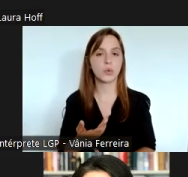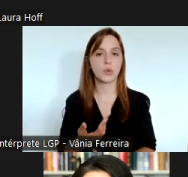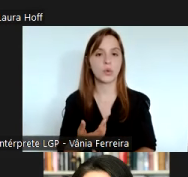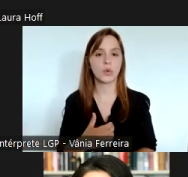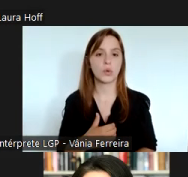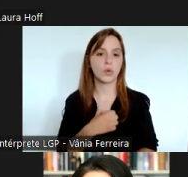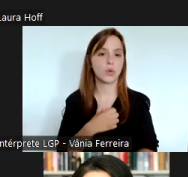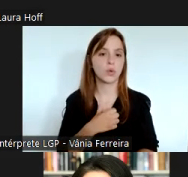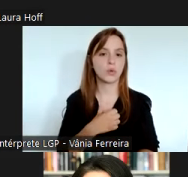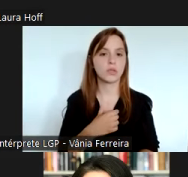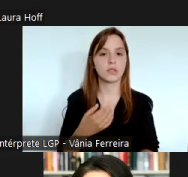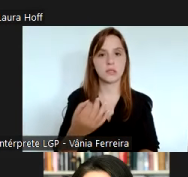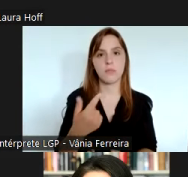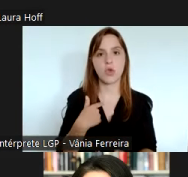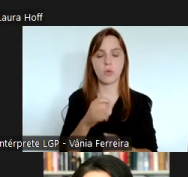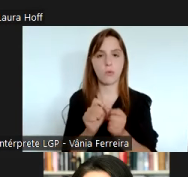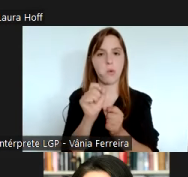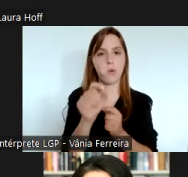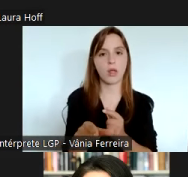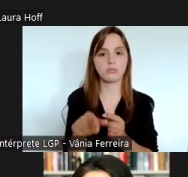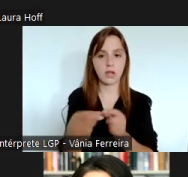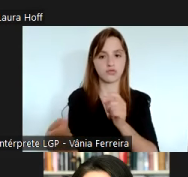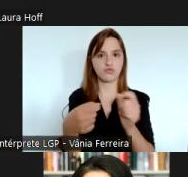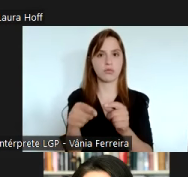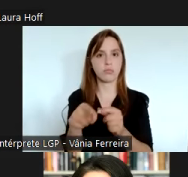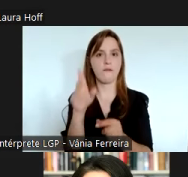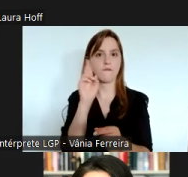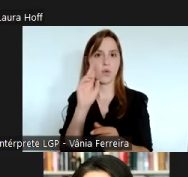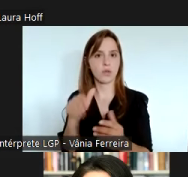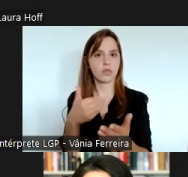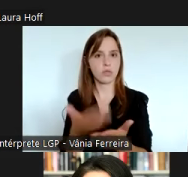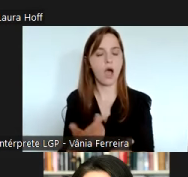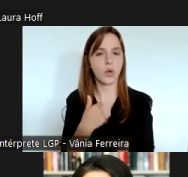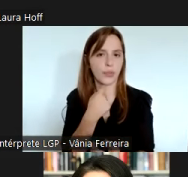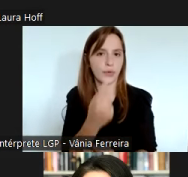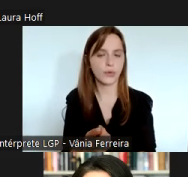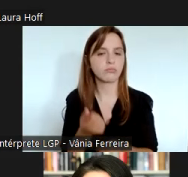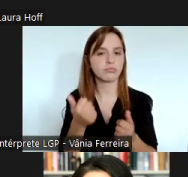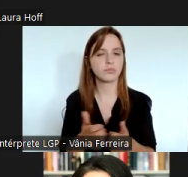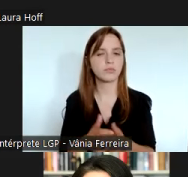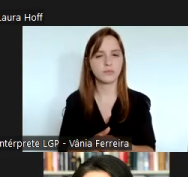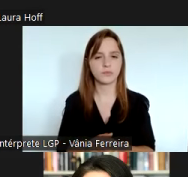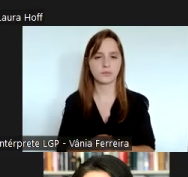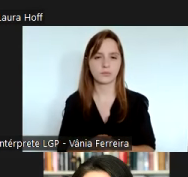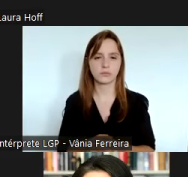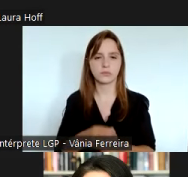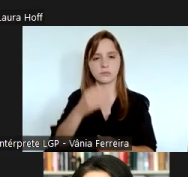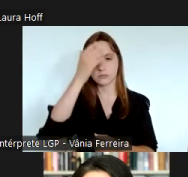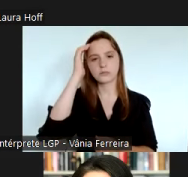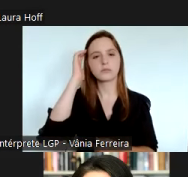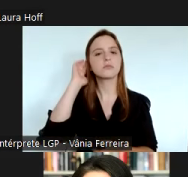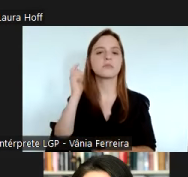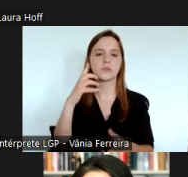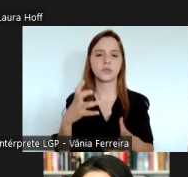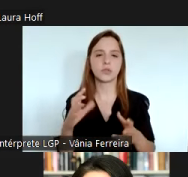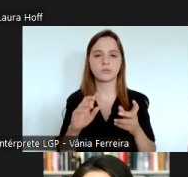any discussion. Maybe I think the work could be that professors are more in touch with their students, which can be hard given